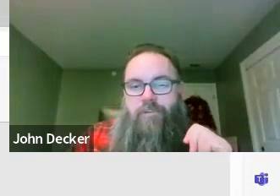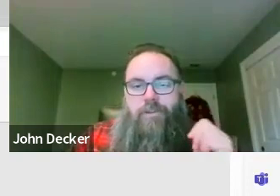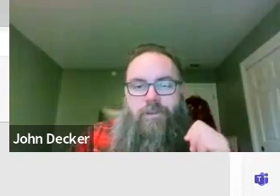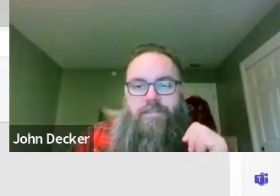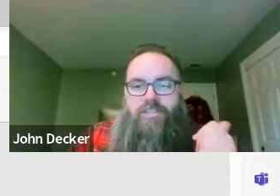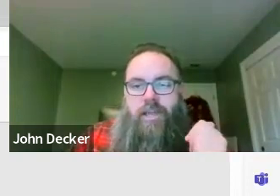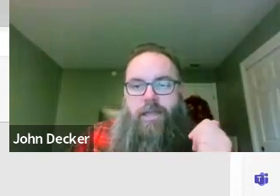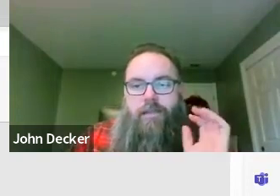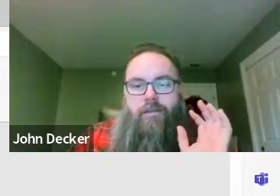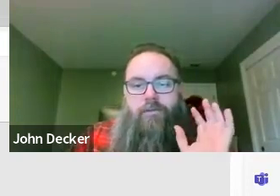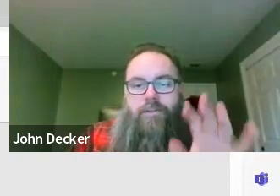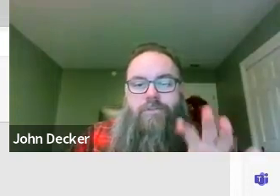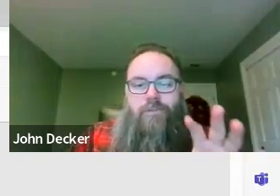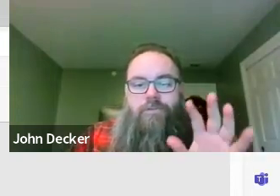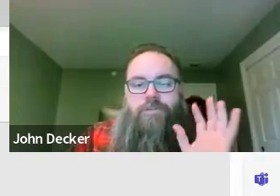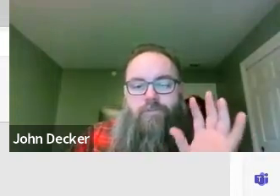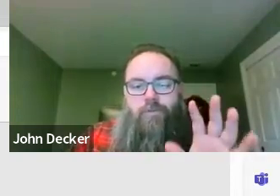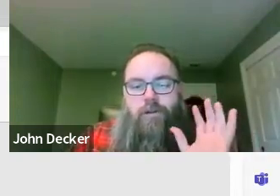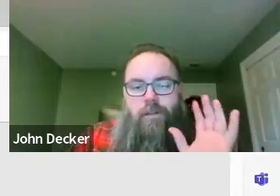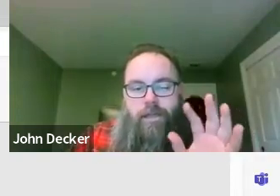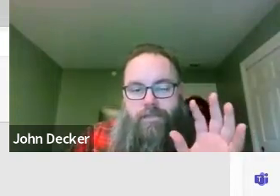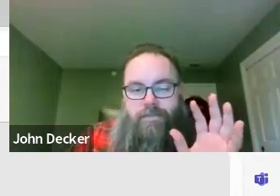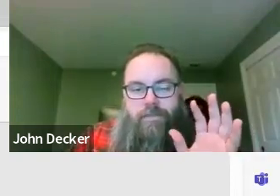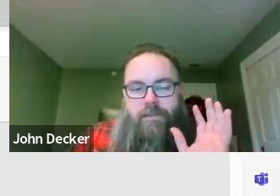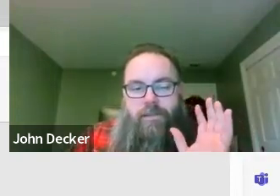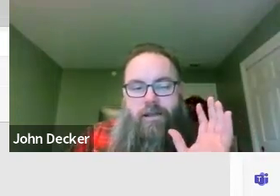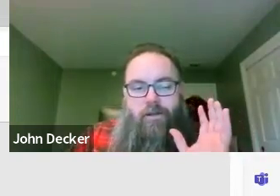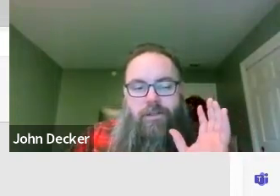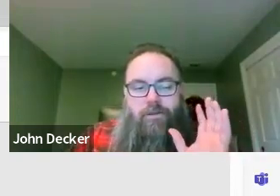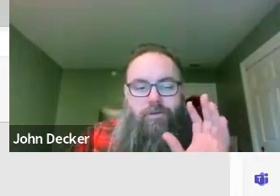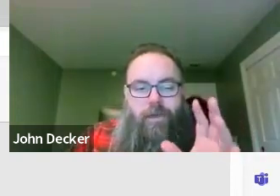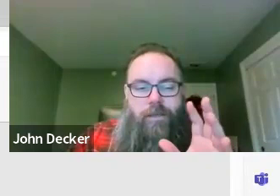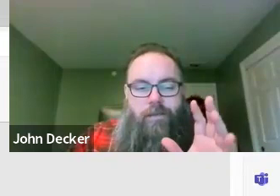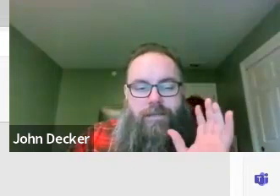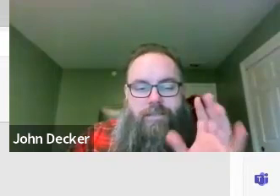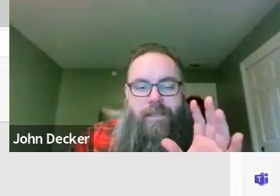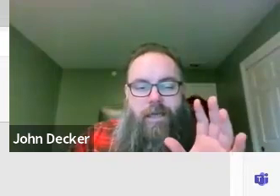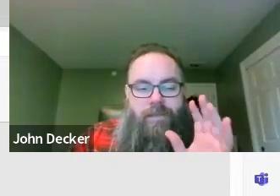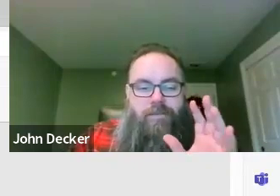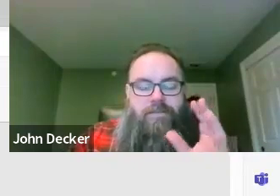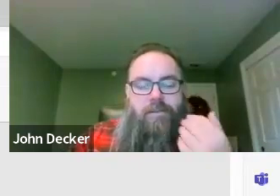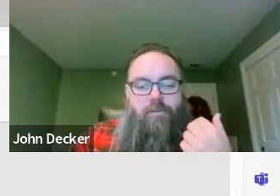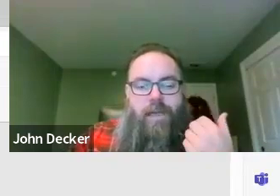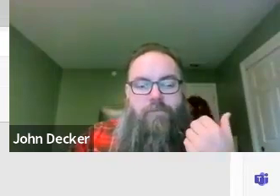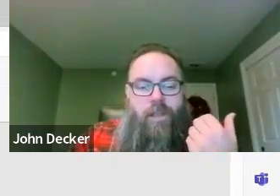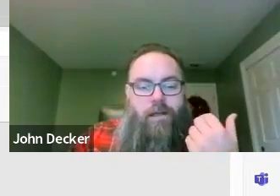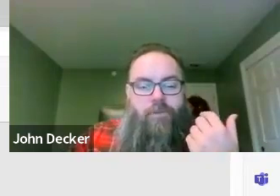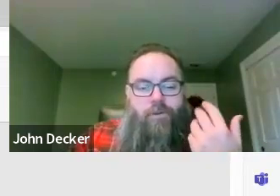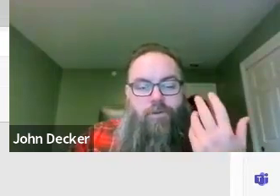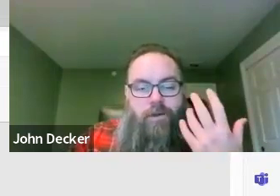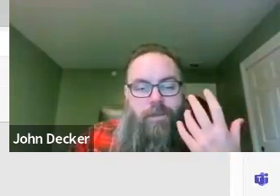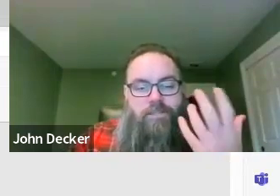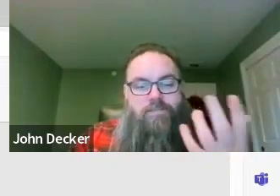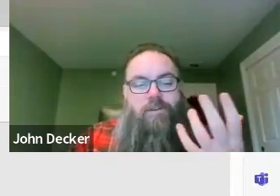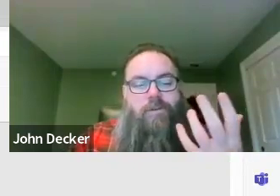that? I'm very curious in the chat, which of you support clients that are in Yolo County? And I say that because we have a lot